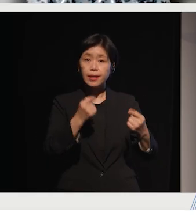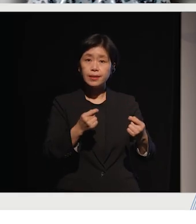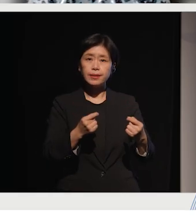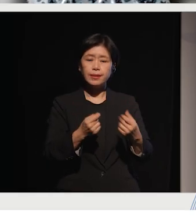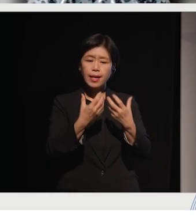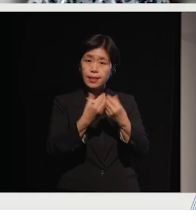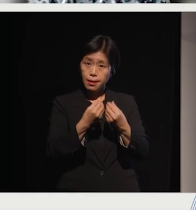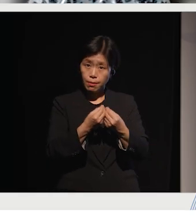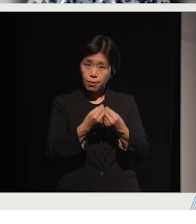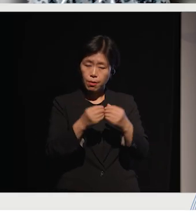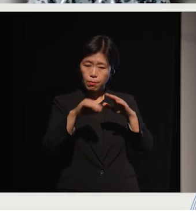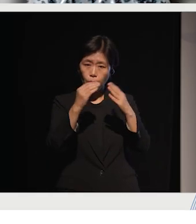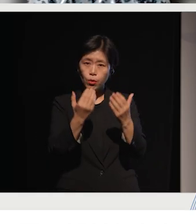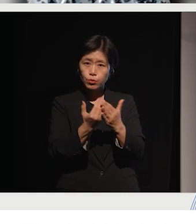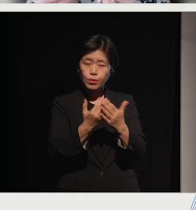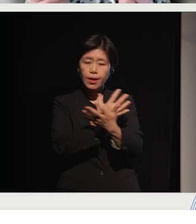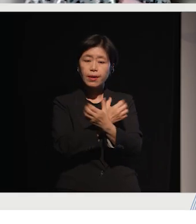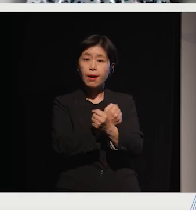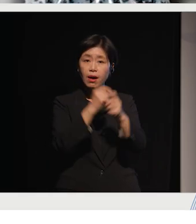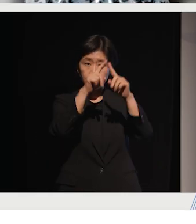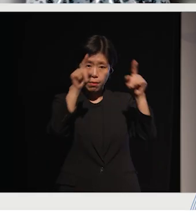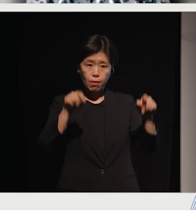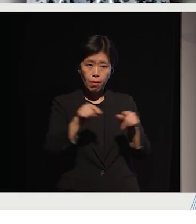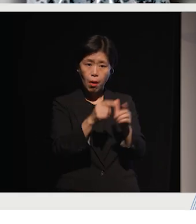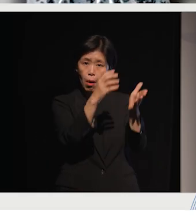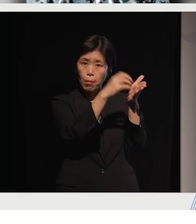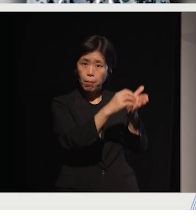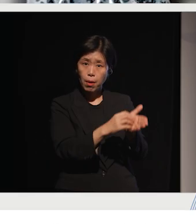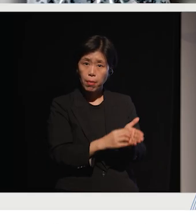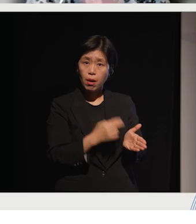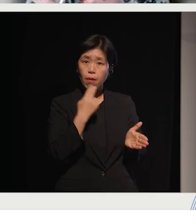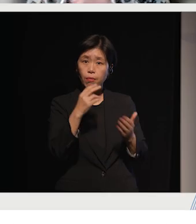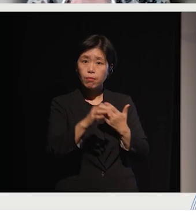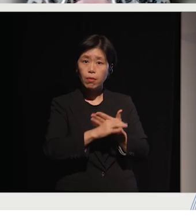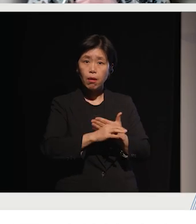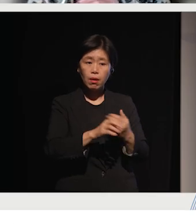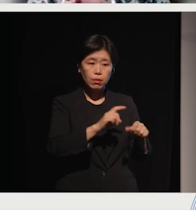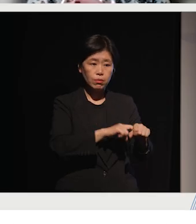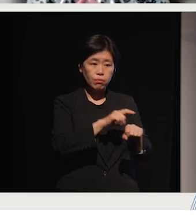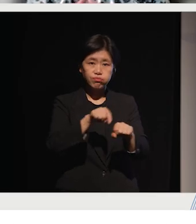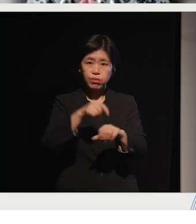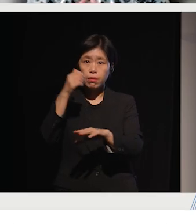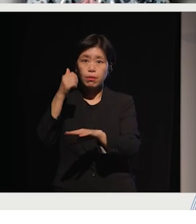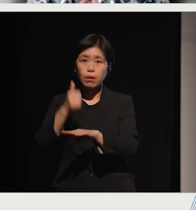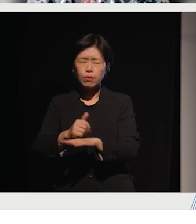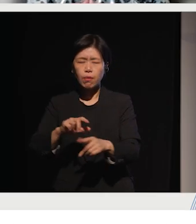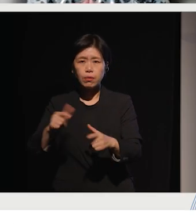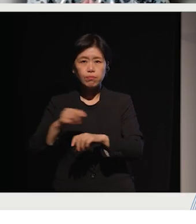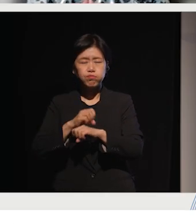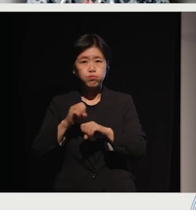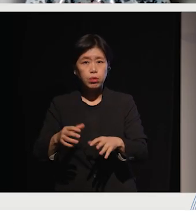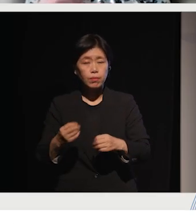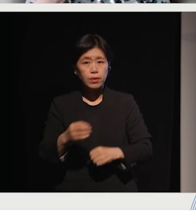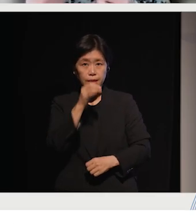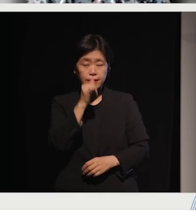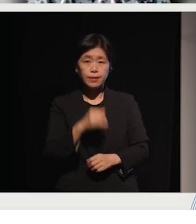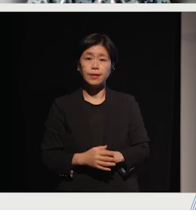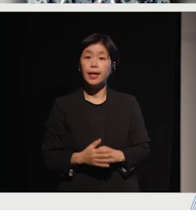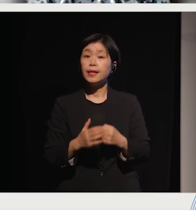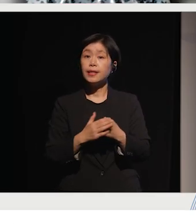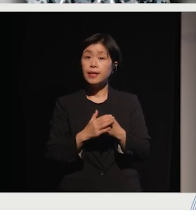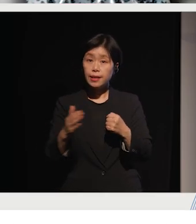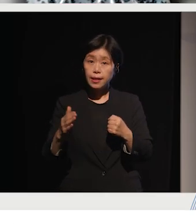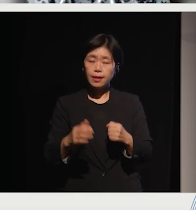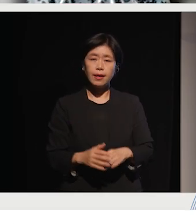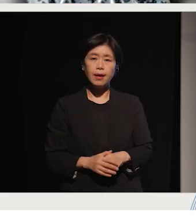in the contract from the beginning, there's always a loophole. So we really try to encourage our museums to think